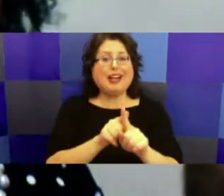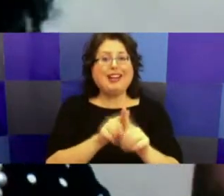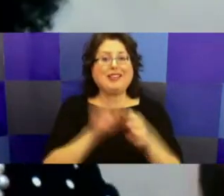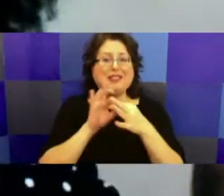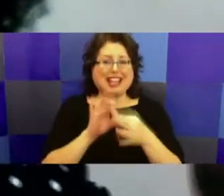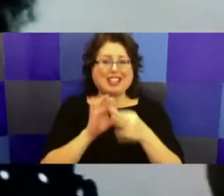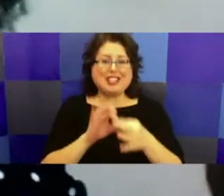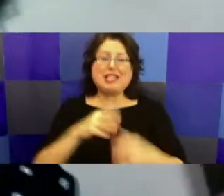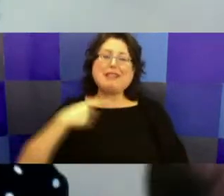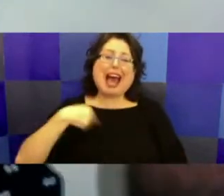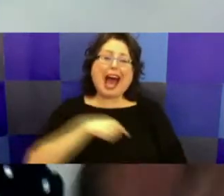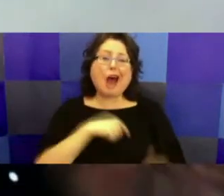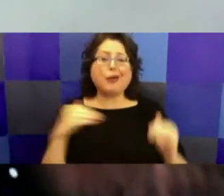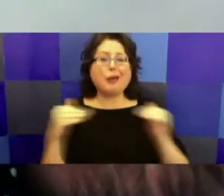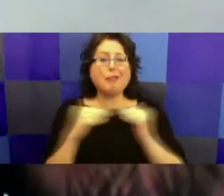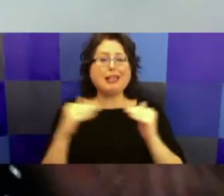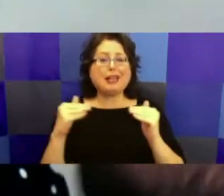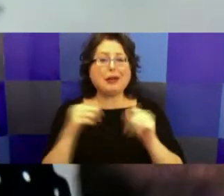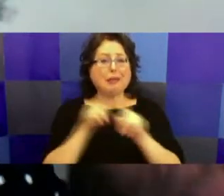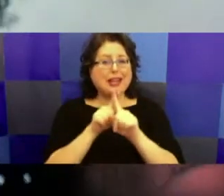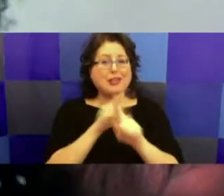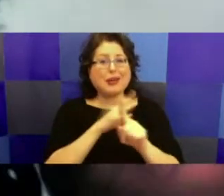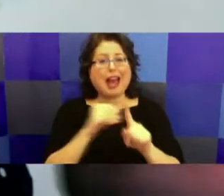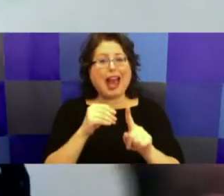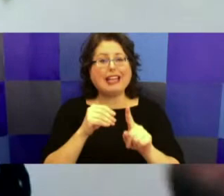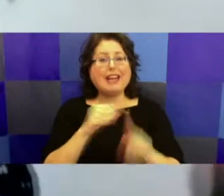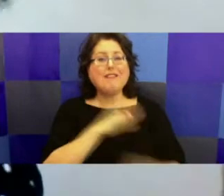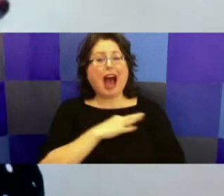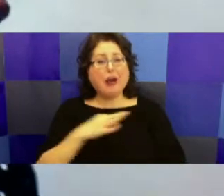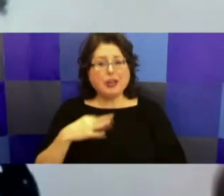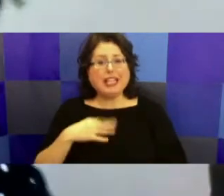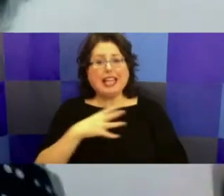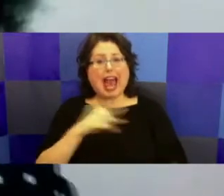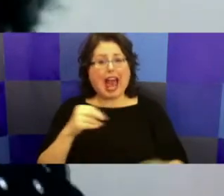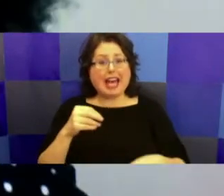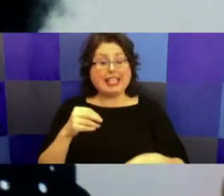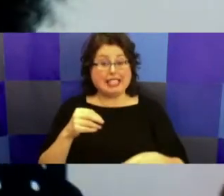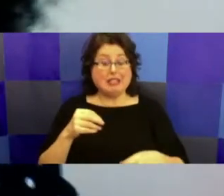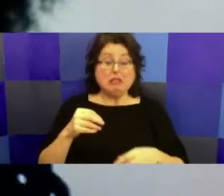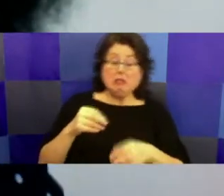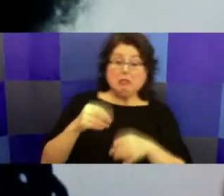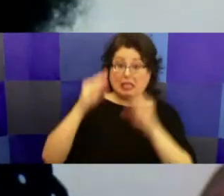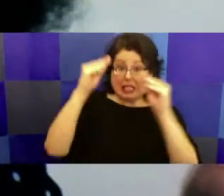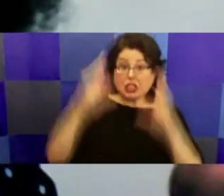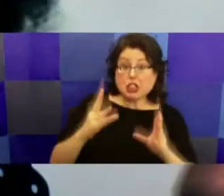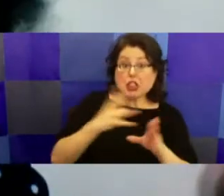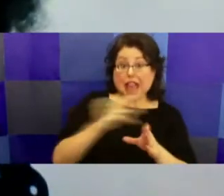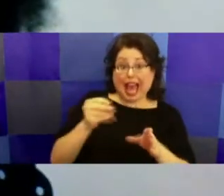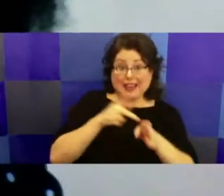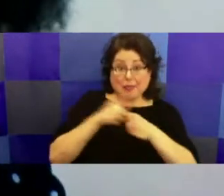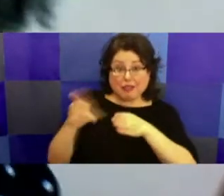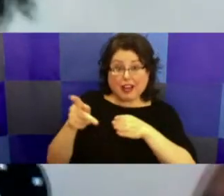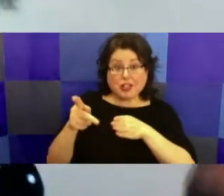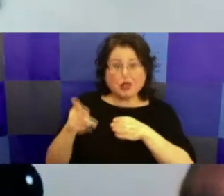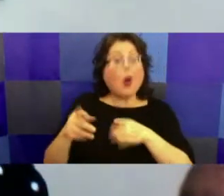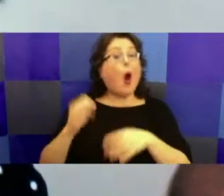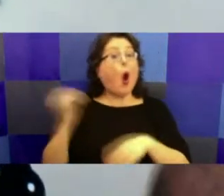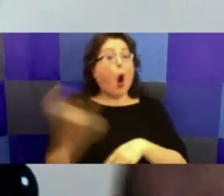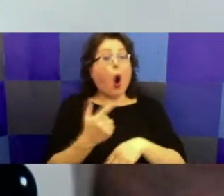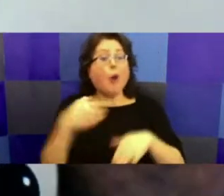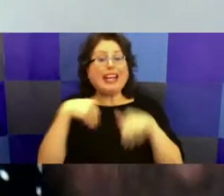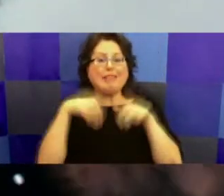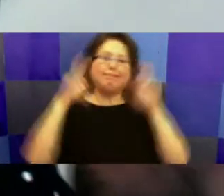mentors and our faculty and staff mentors, as well as professional mentors, all of their quote unquote in-person meetings